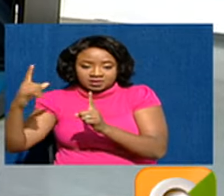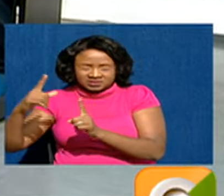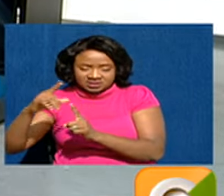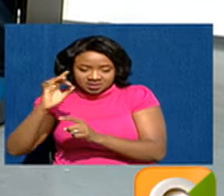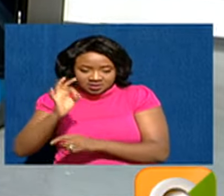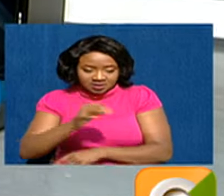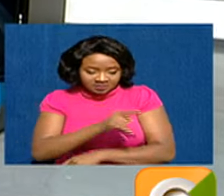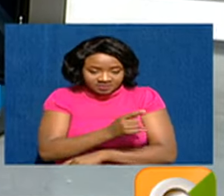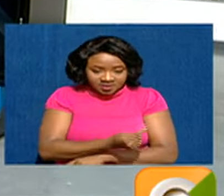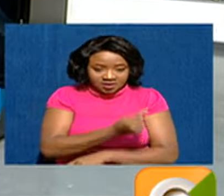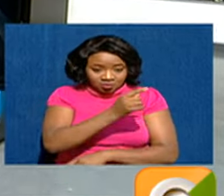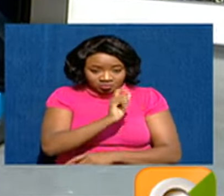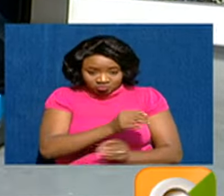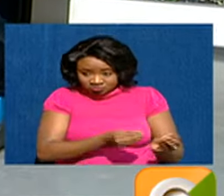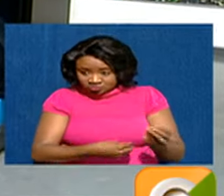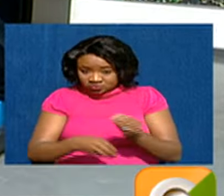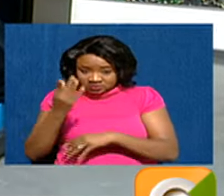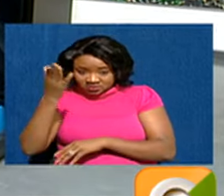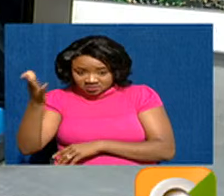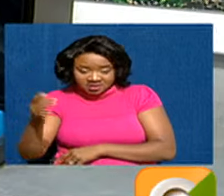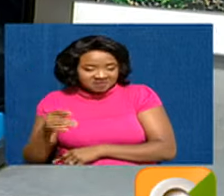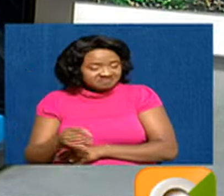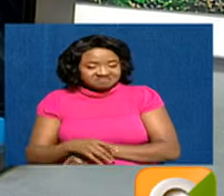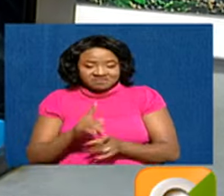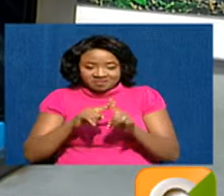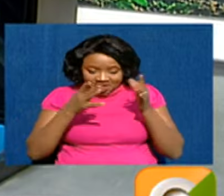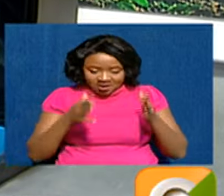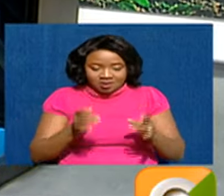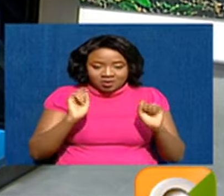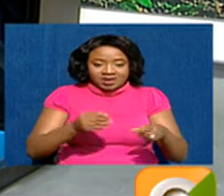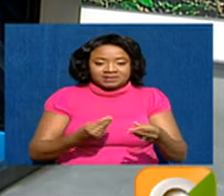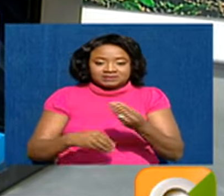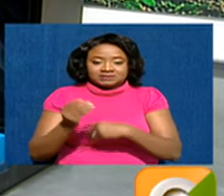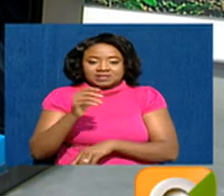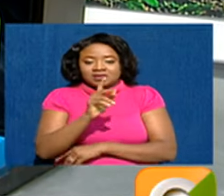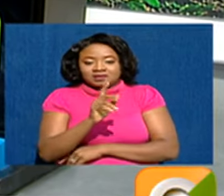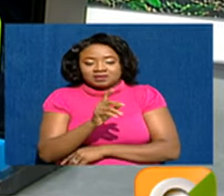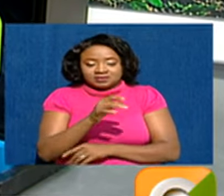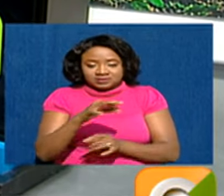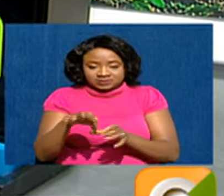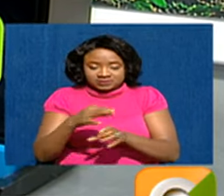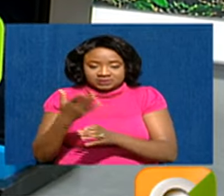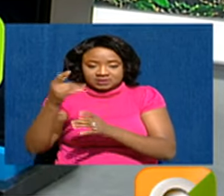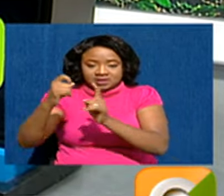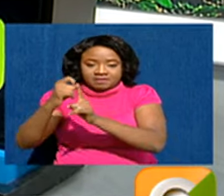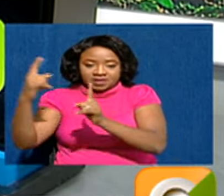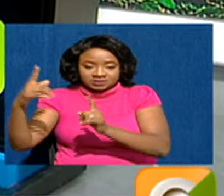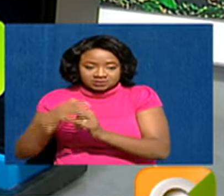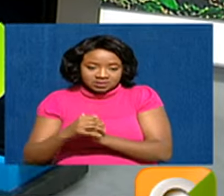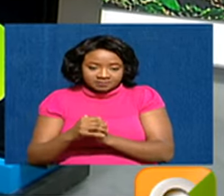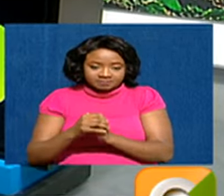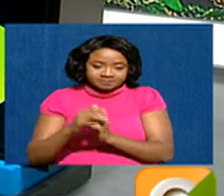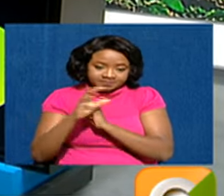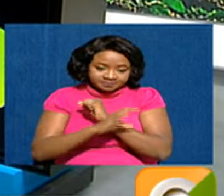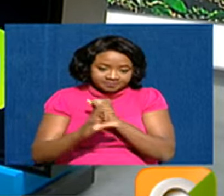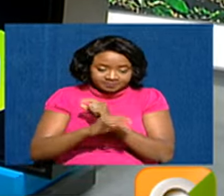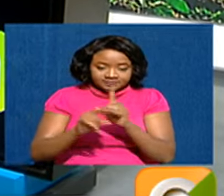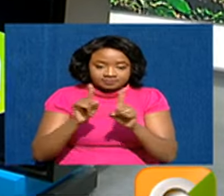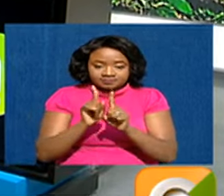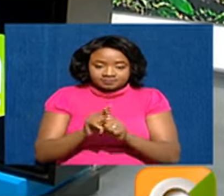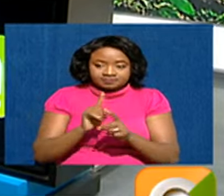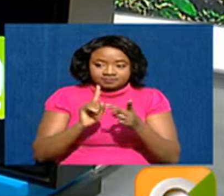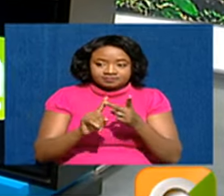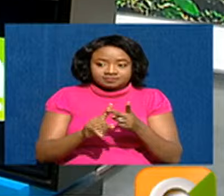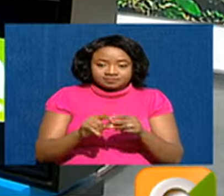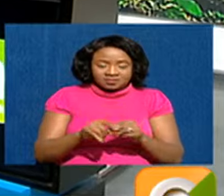able to take tea to right. Pakistan. Right. He takes there through KTDA aggregation. The same logic applies in mango